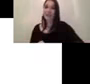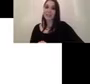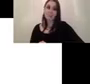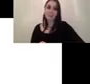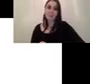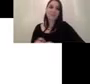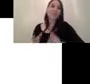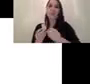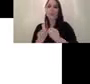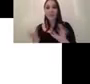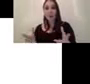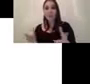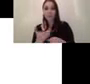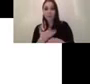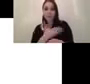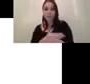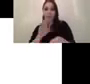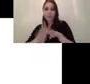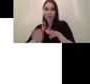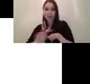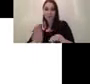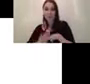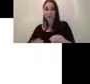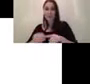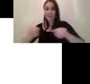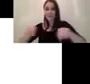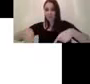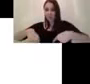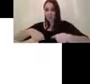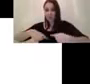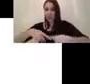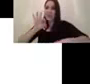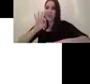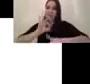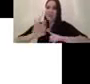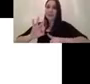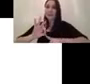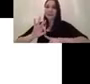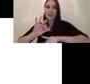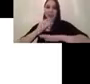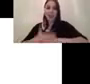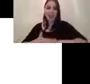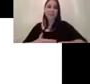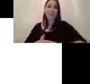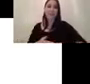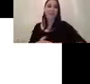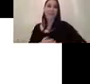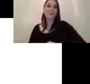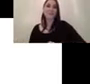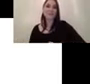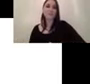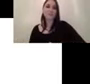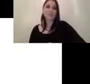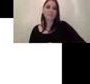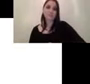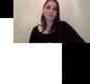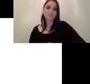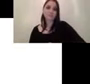without pre-trained models. For our case, our specific case, the pre-trained weights actually